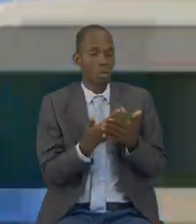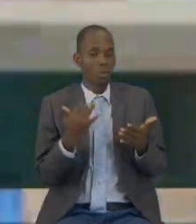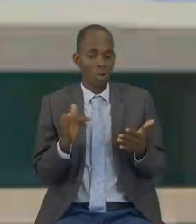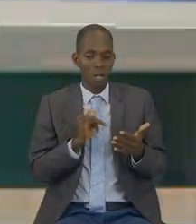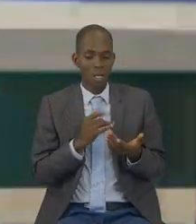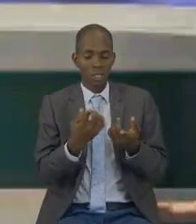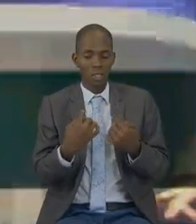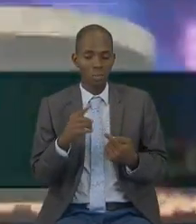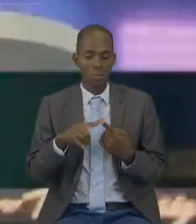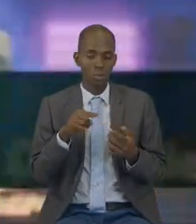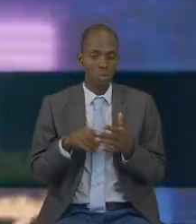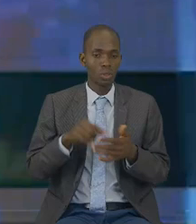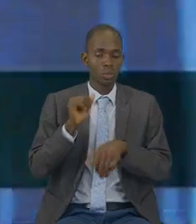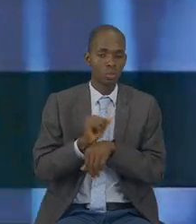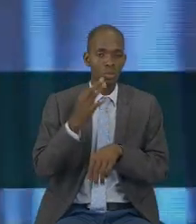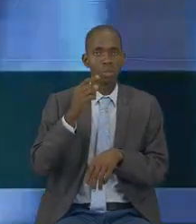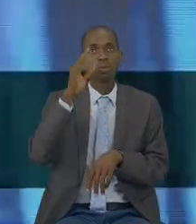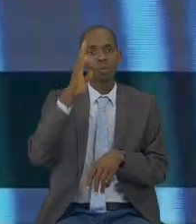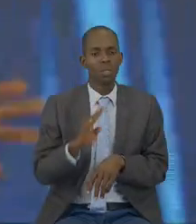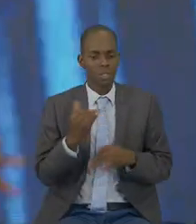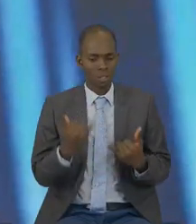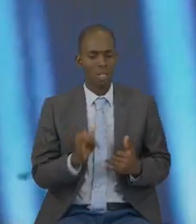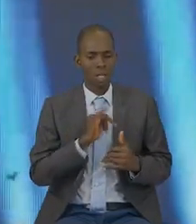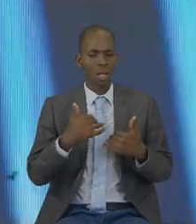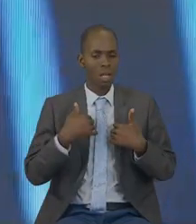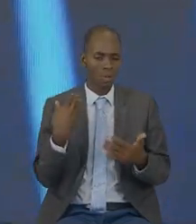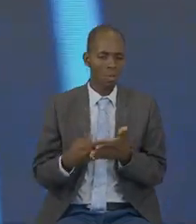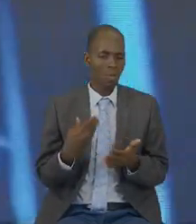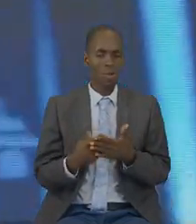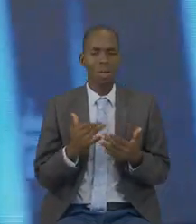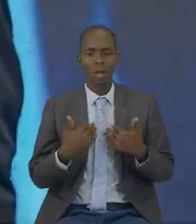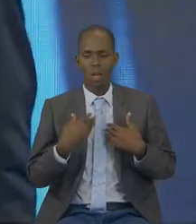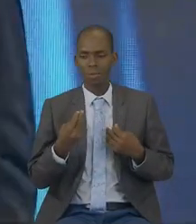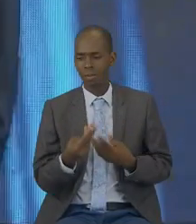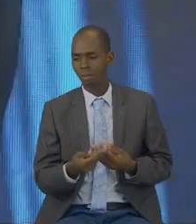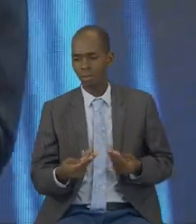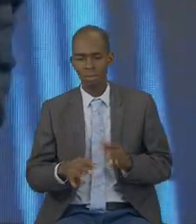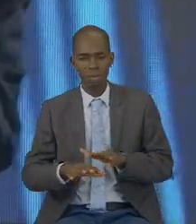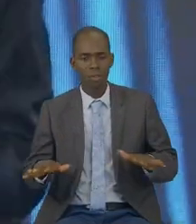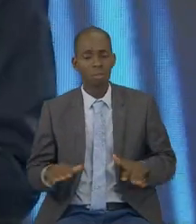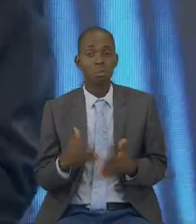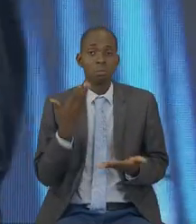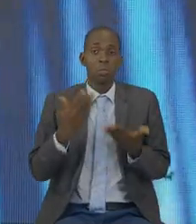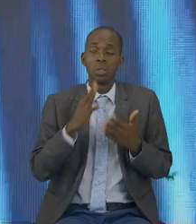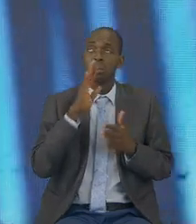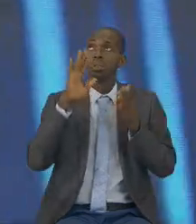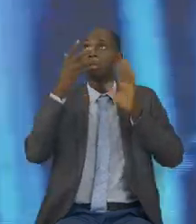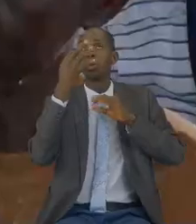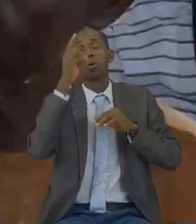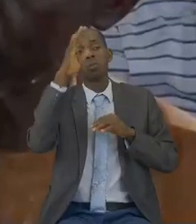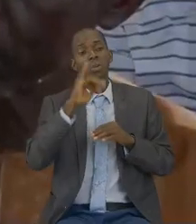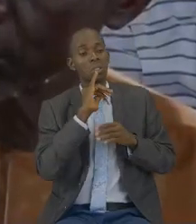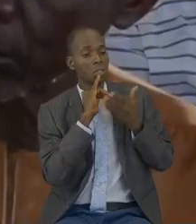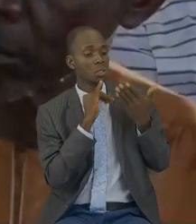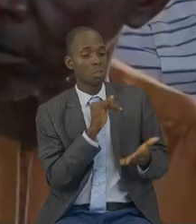And once now they have the money, they have the property, they have the land. Whether the presence of God is there for them, that doesn't